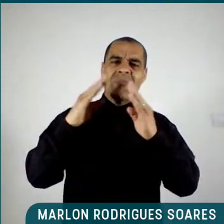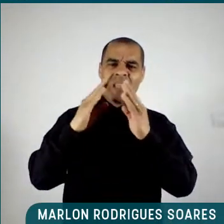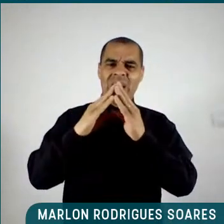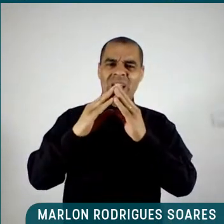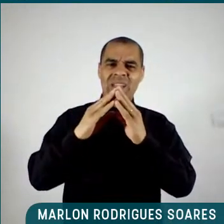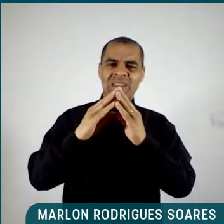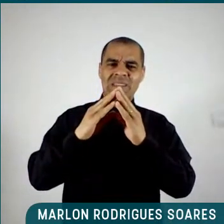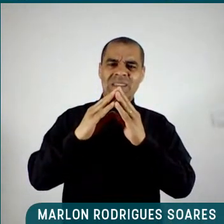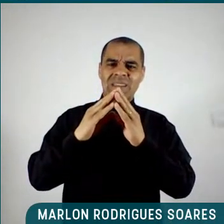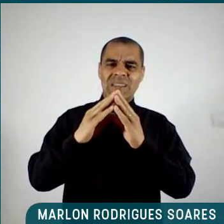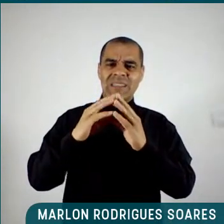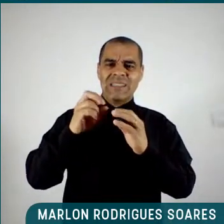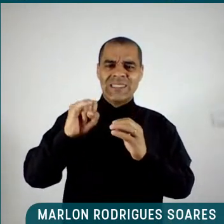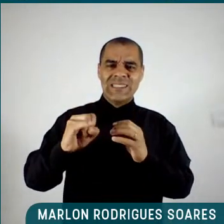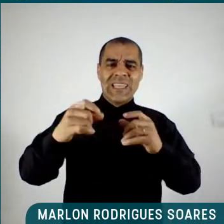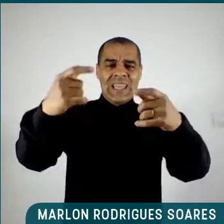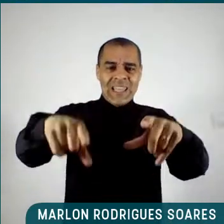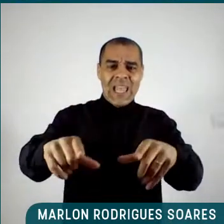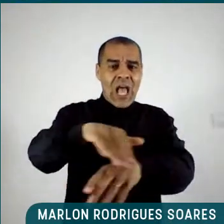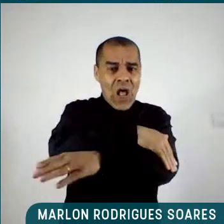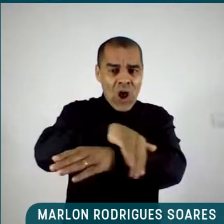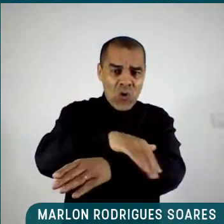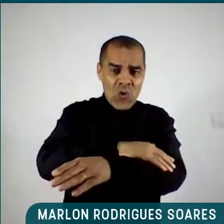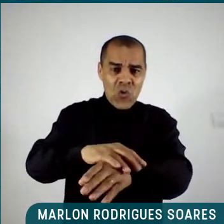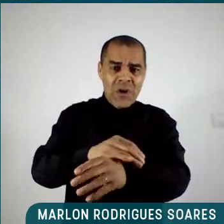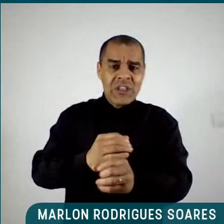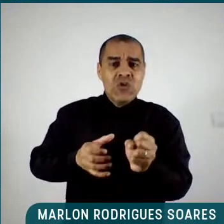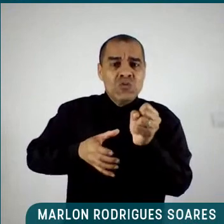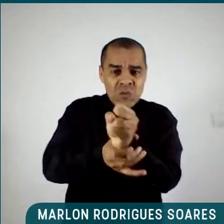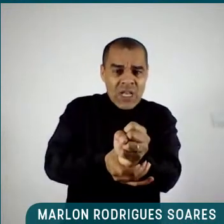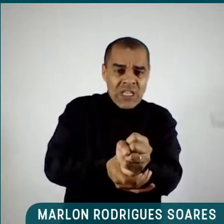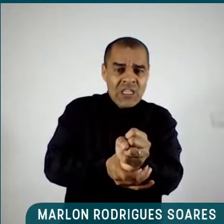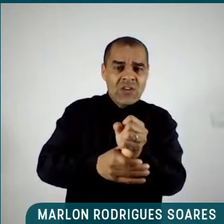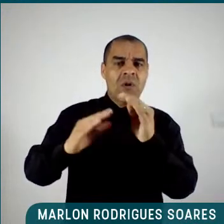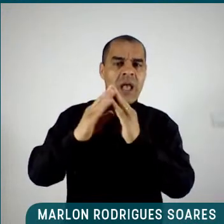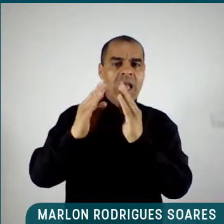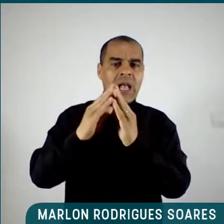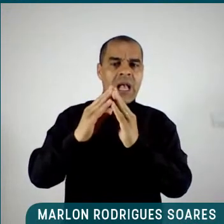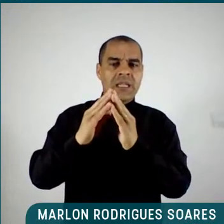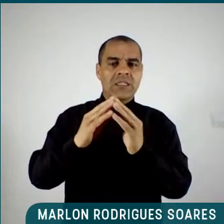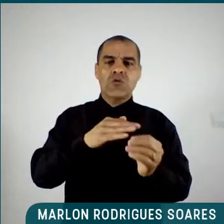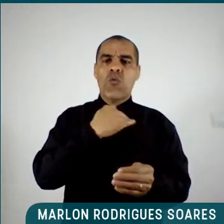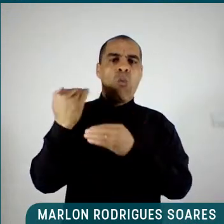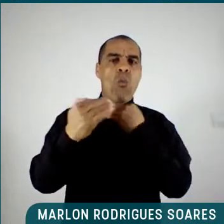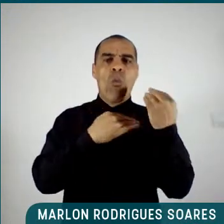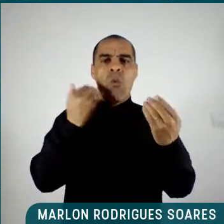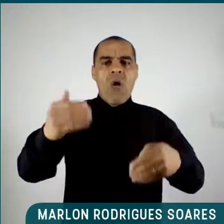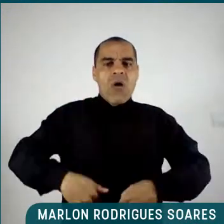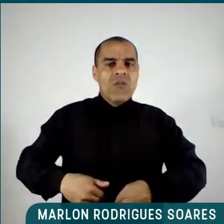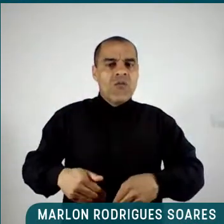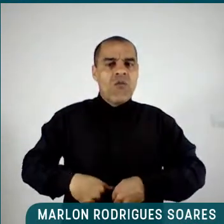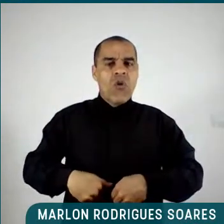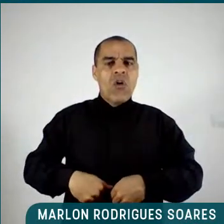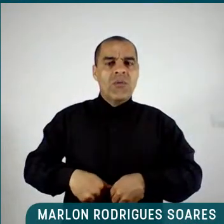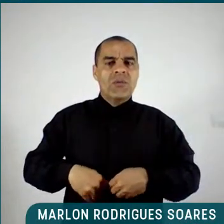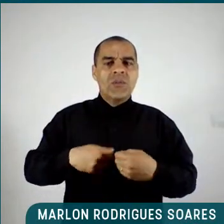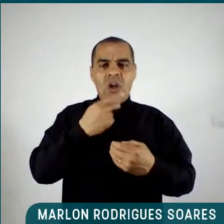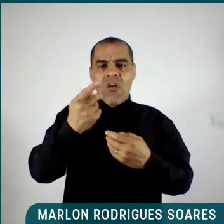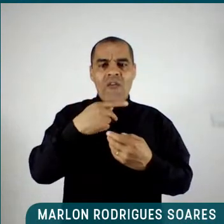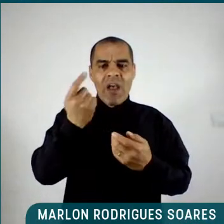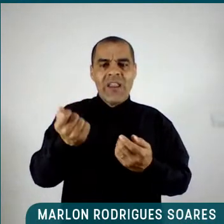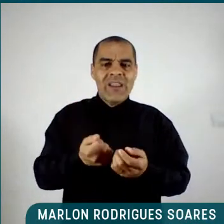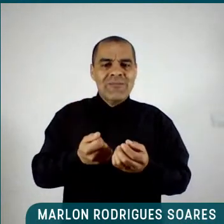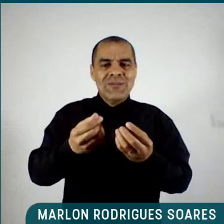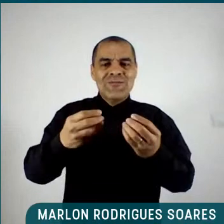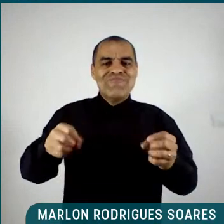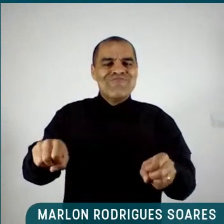ask, garante how que can I uma go back casa home não morre de fome. if it is in the street that I guarantee Falando that sobre my